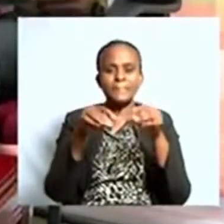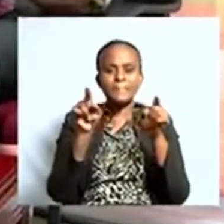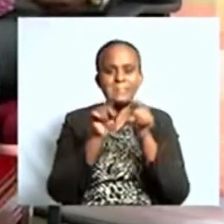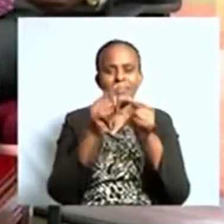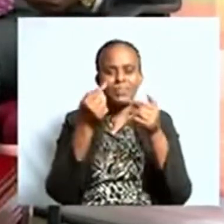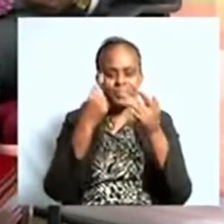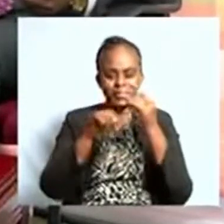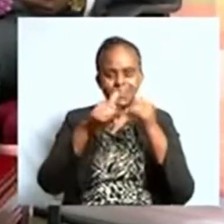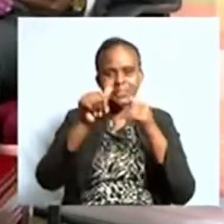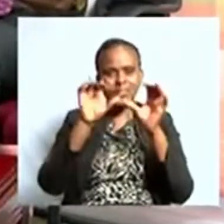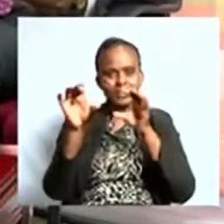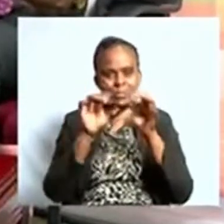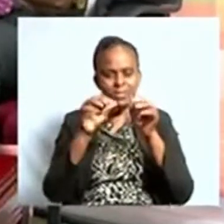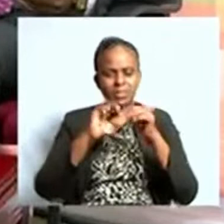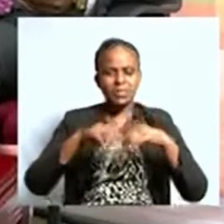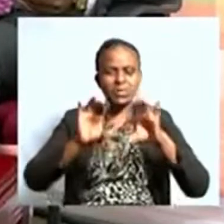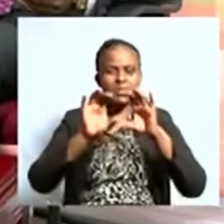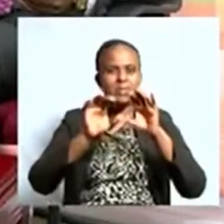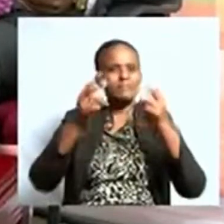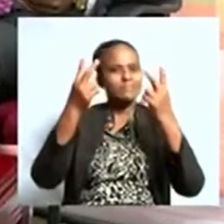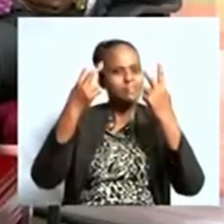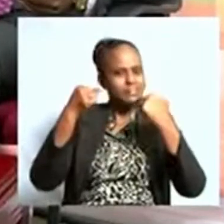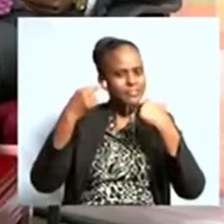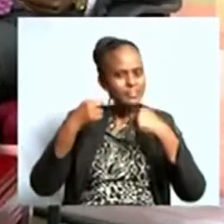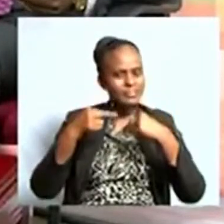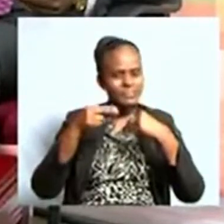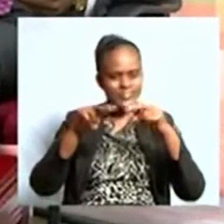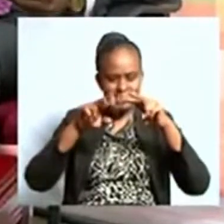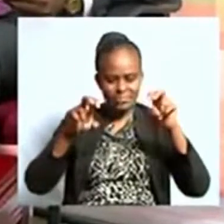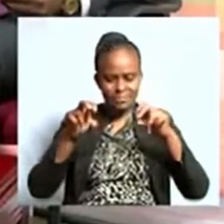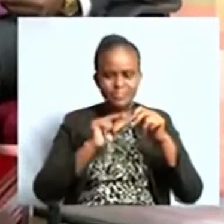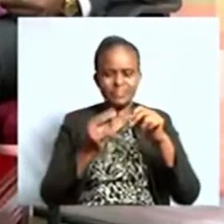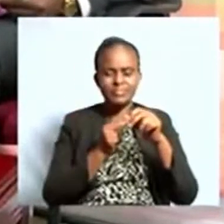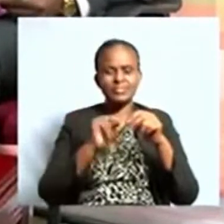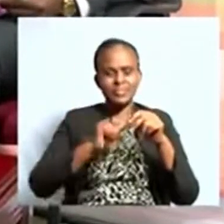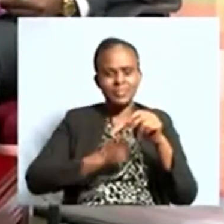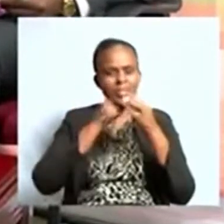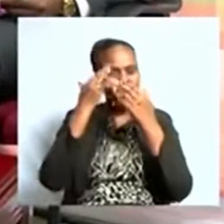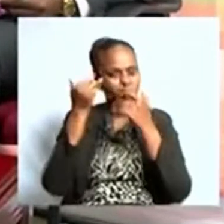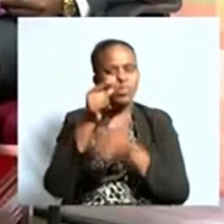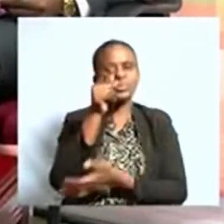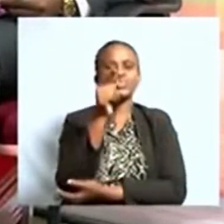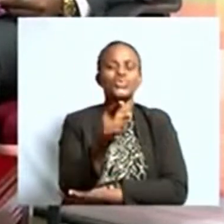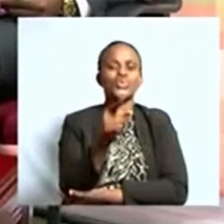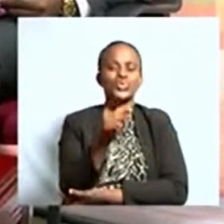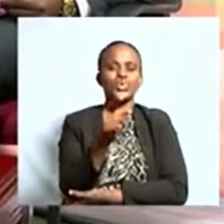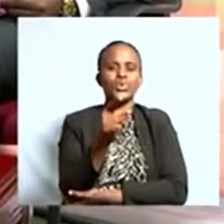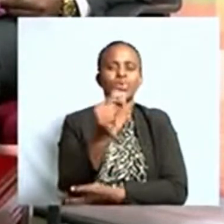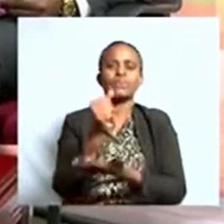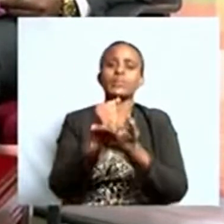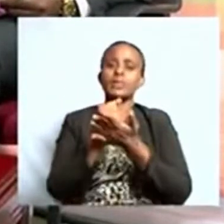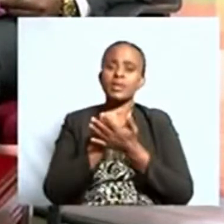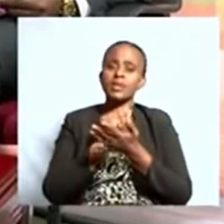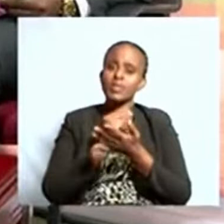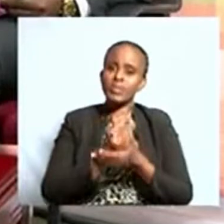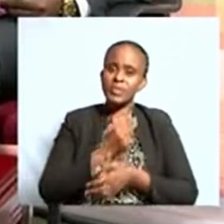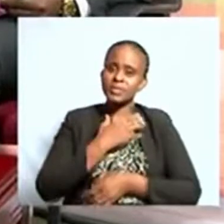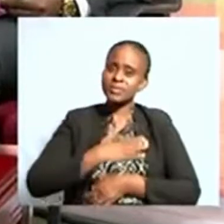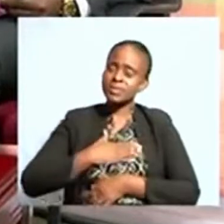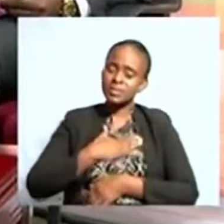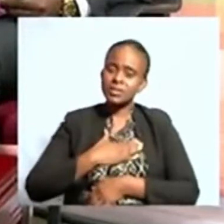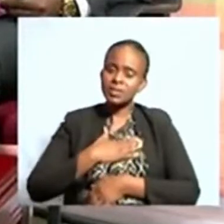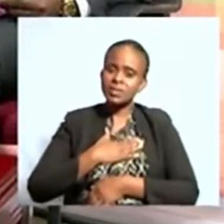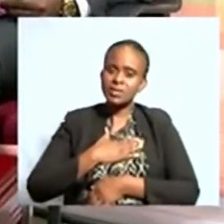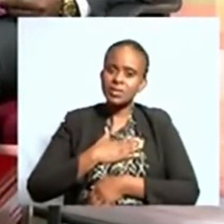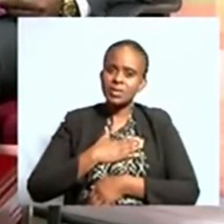you are doing. Continue, please, to check on us as Mutendere. Our hope is you to help us, and please